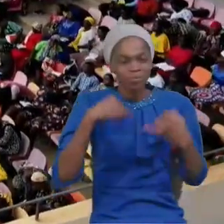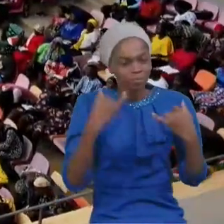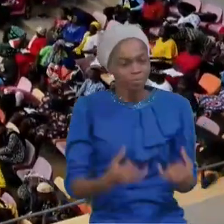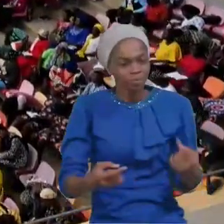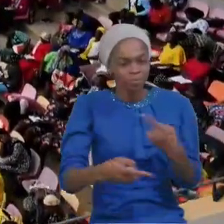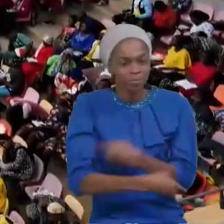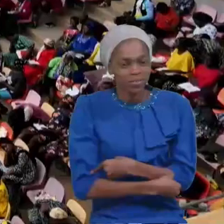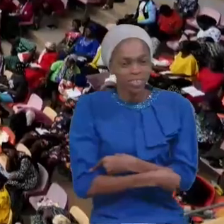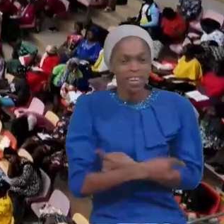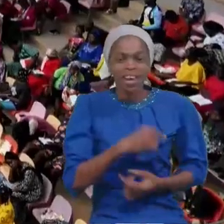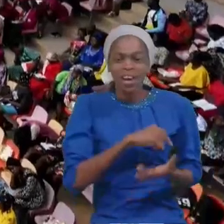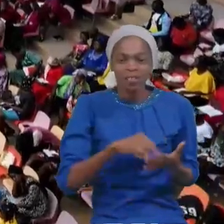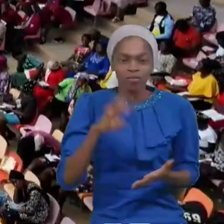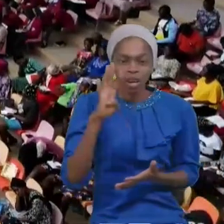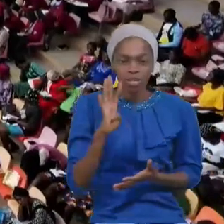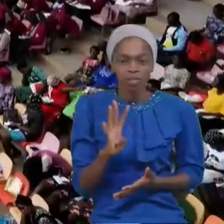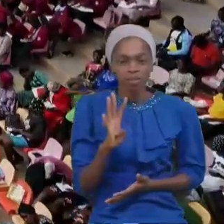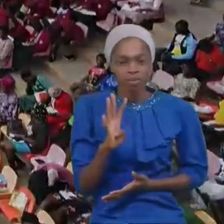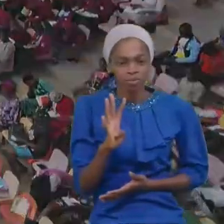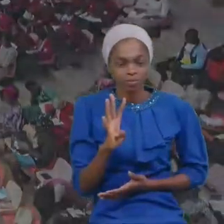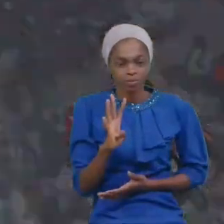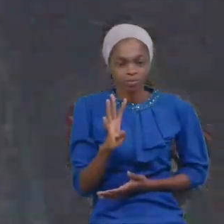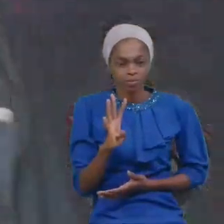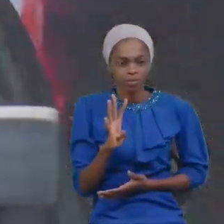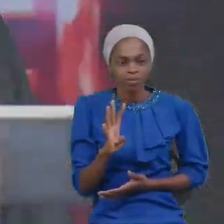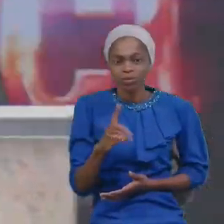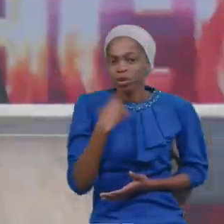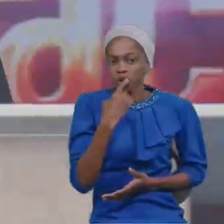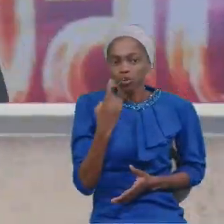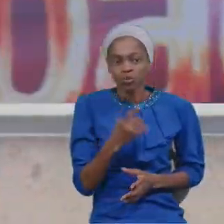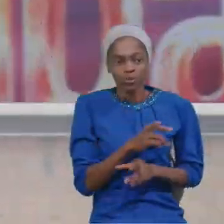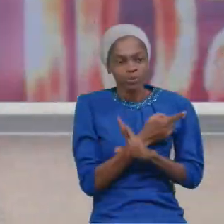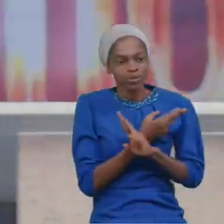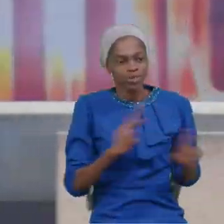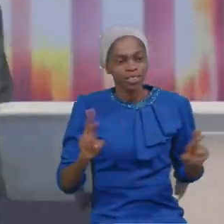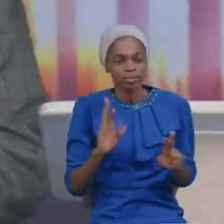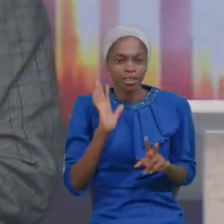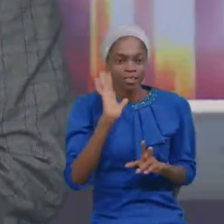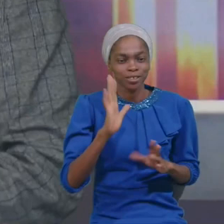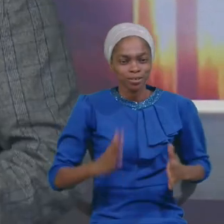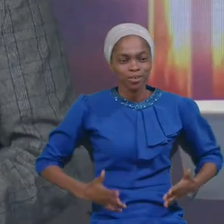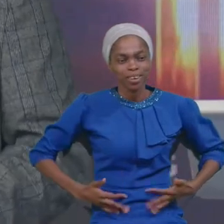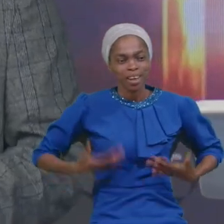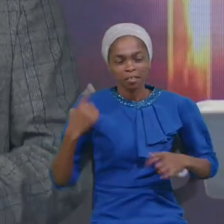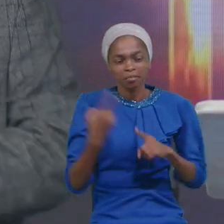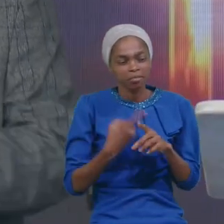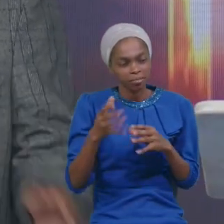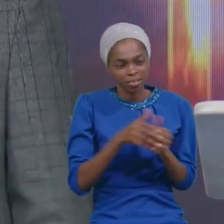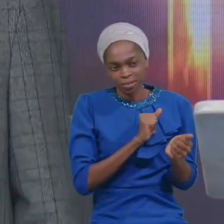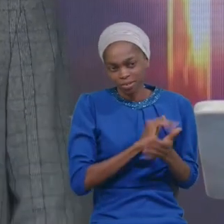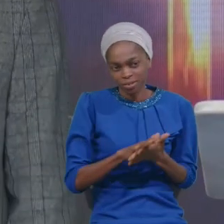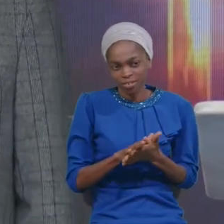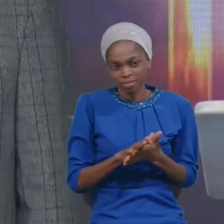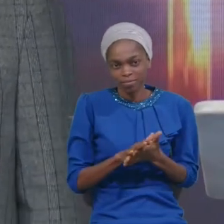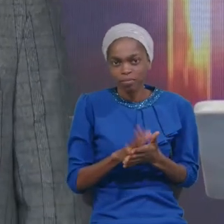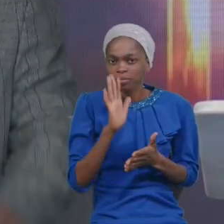life from destruction. Your life becomes so precious, and he protects that life. He